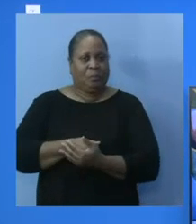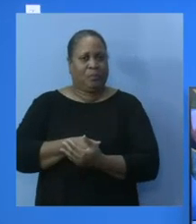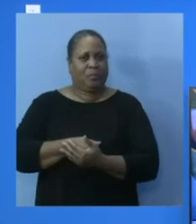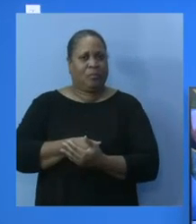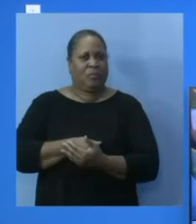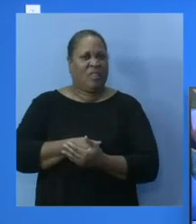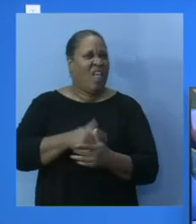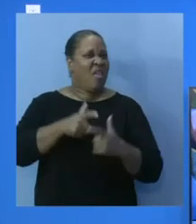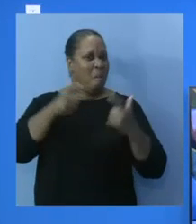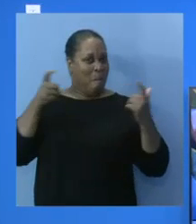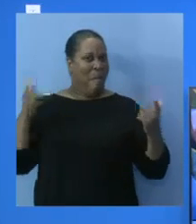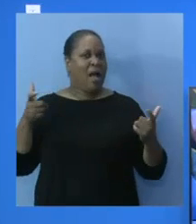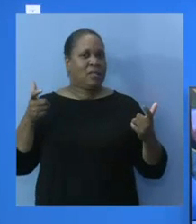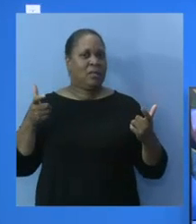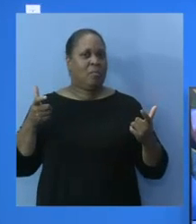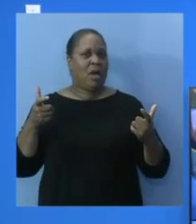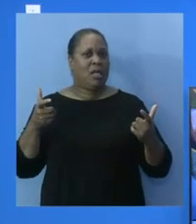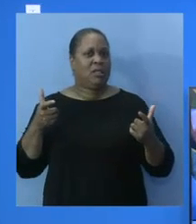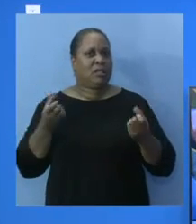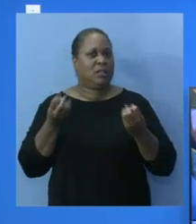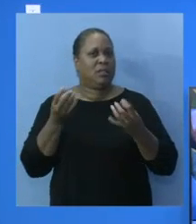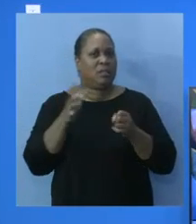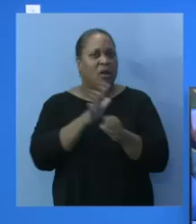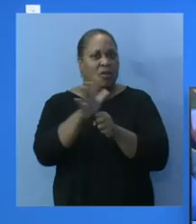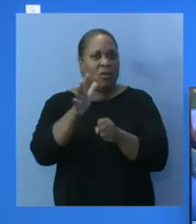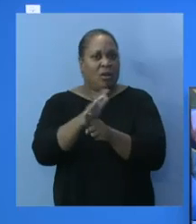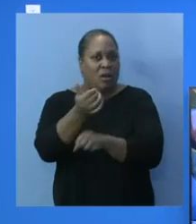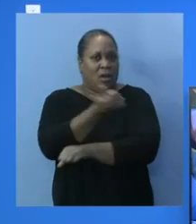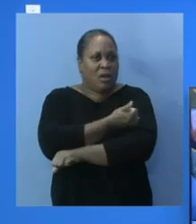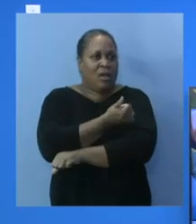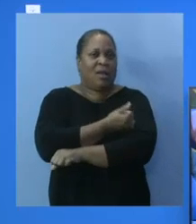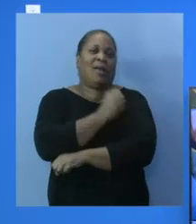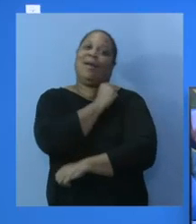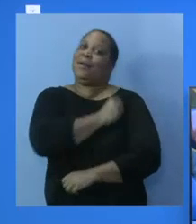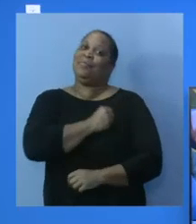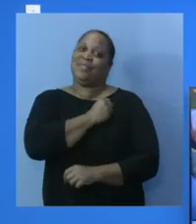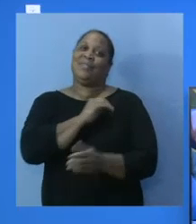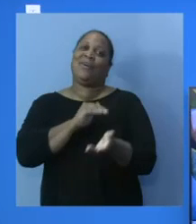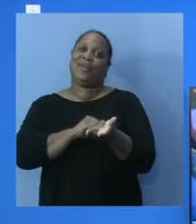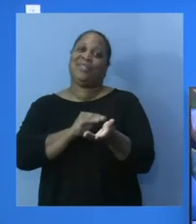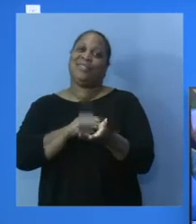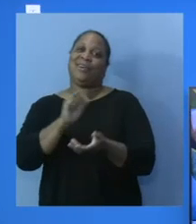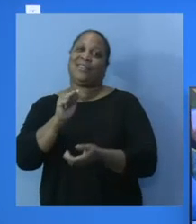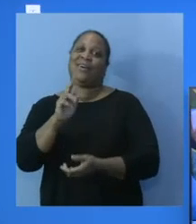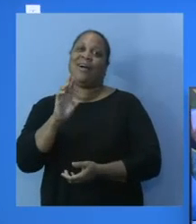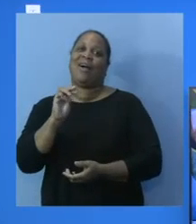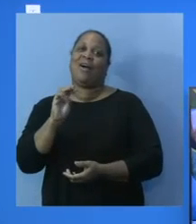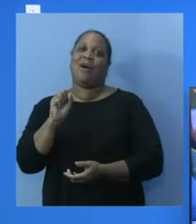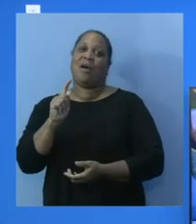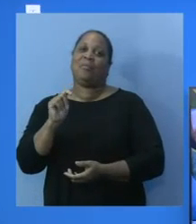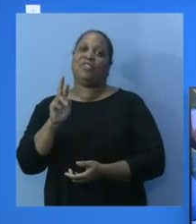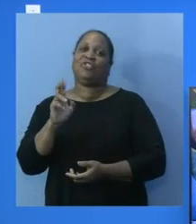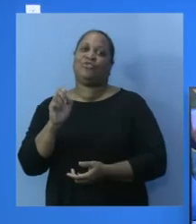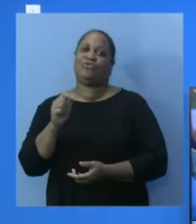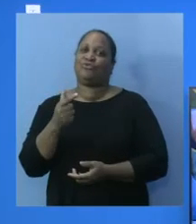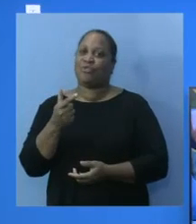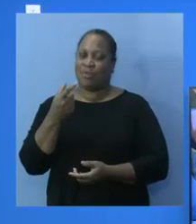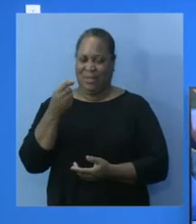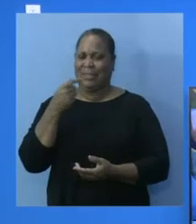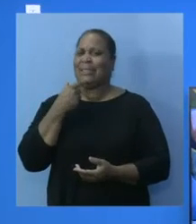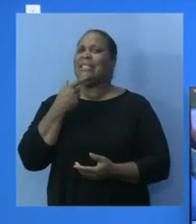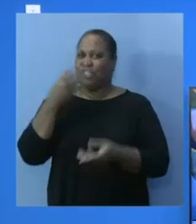maximizes the amount of vaccine available to the public? I'm very sorry that Dr. Armstrong isn't here, but hopefully the Minister of Health will be able to answer And the question. she provided the answer for me,